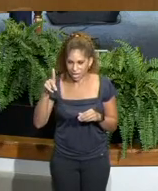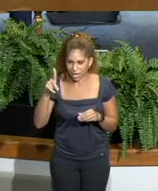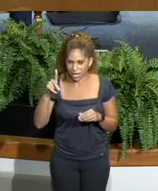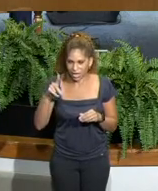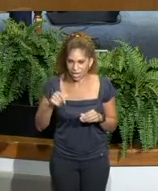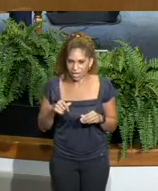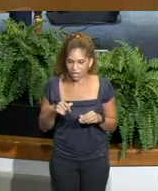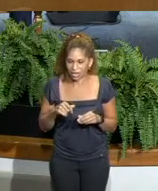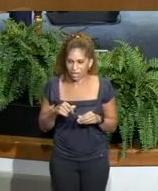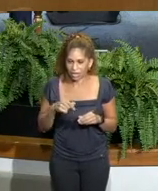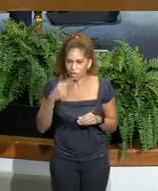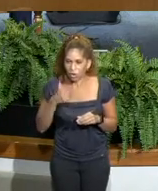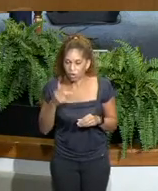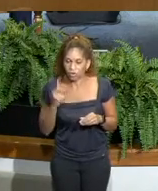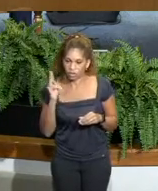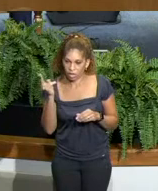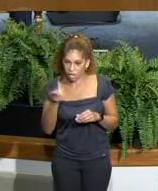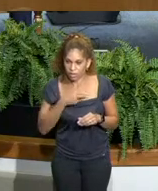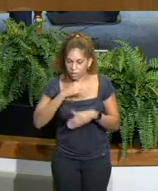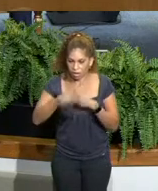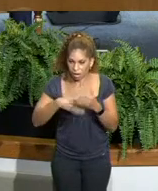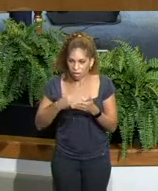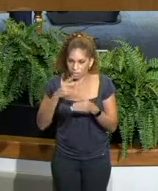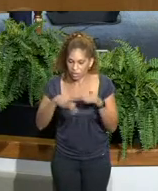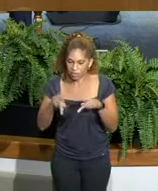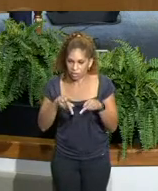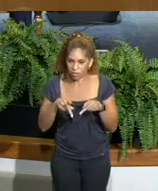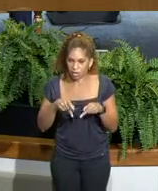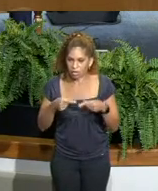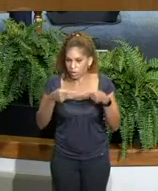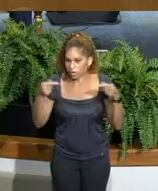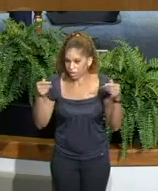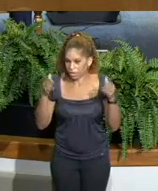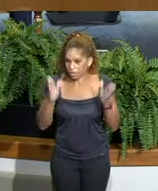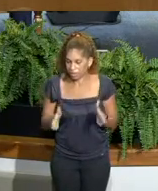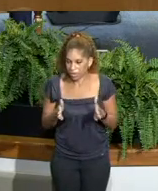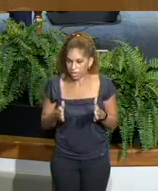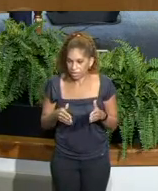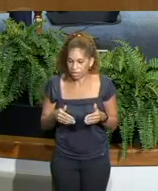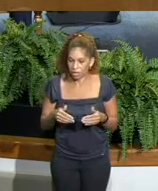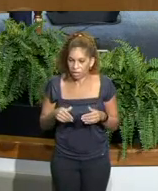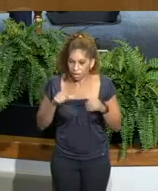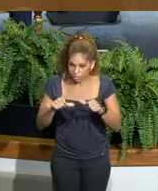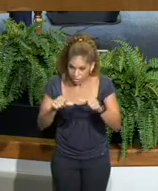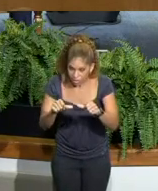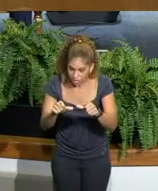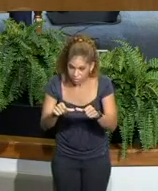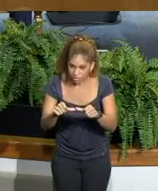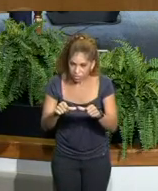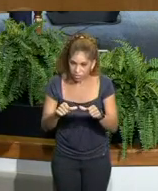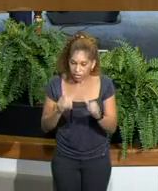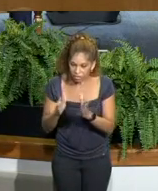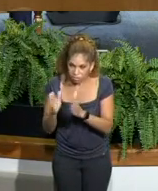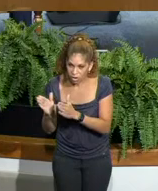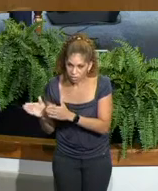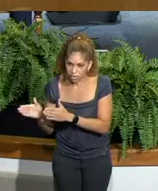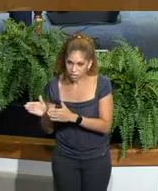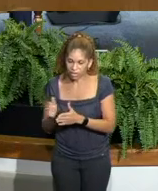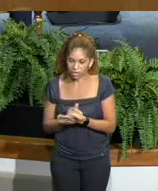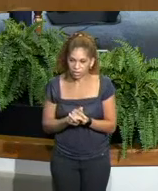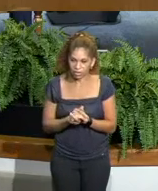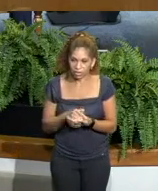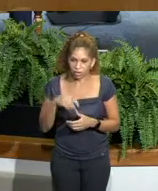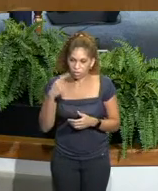of progress. That extremists and moderates were both enemies of progress. One president did